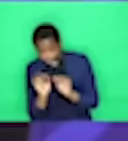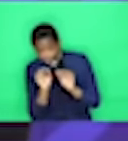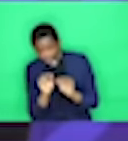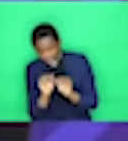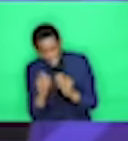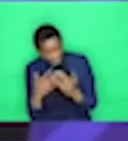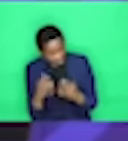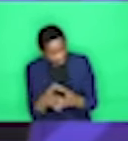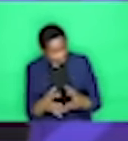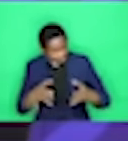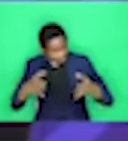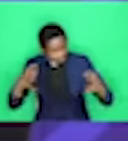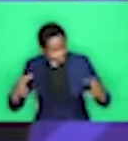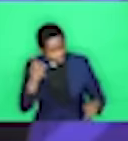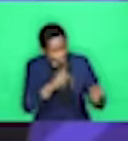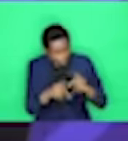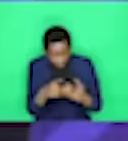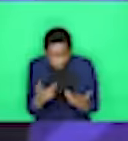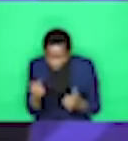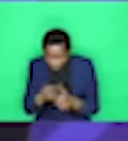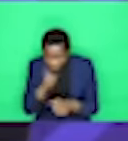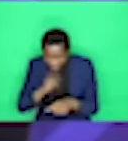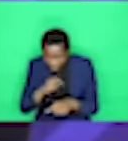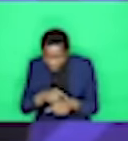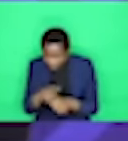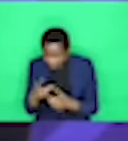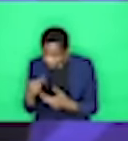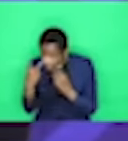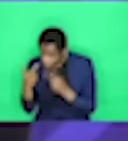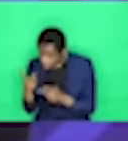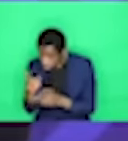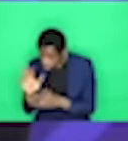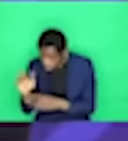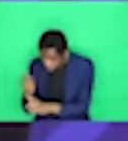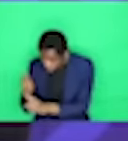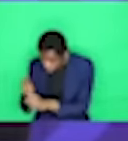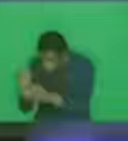people saw for the first time the reality of their individual